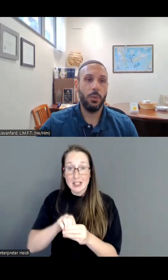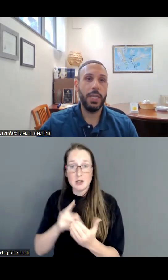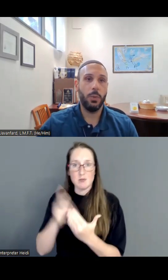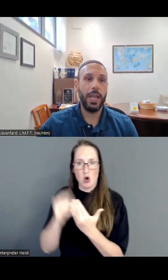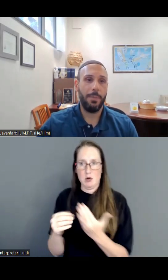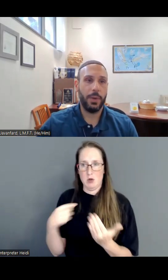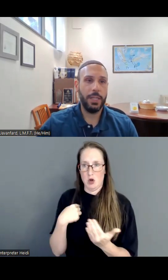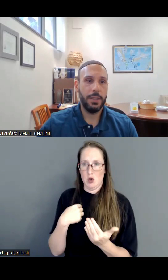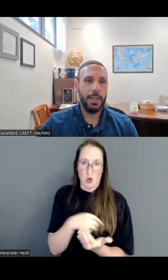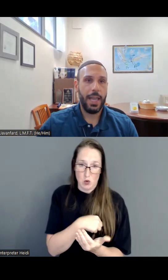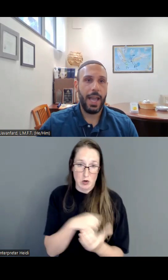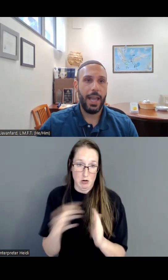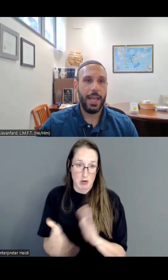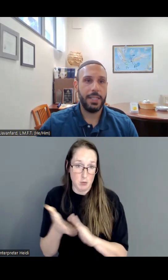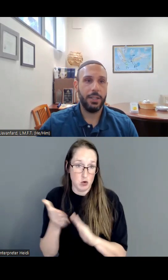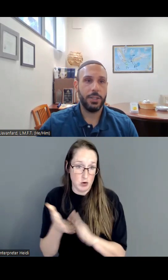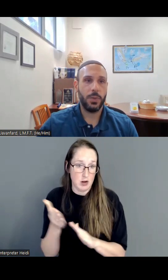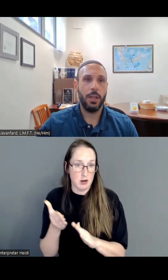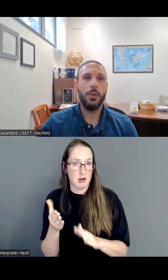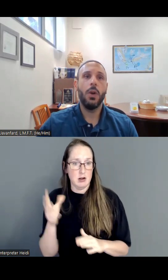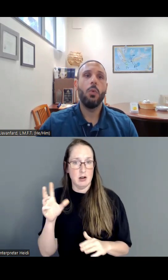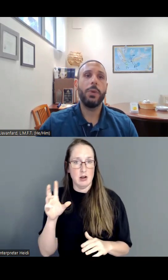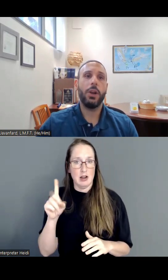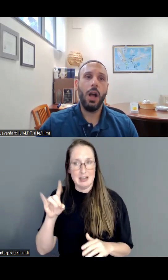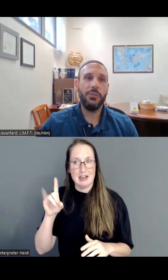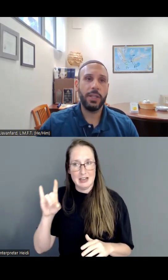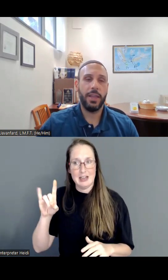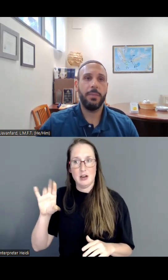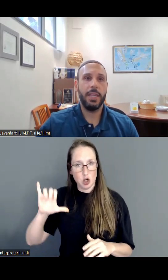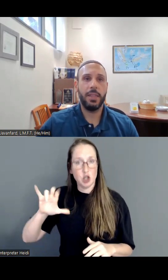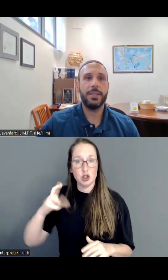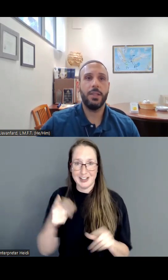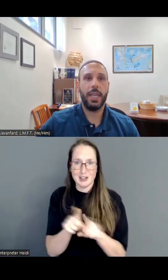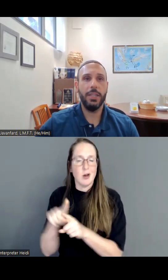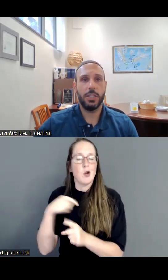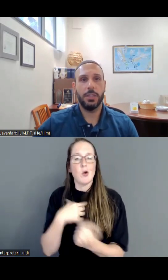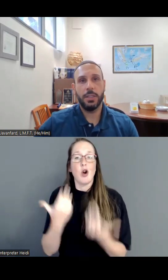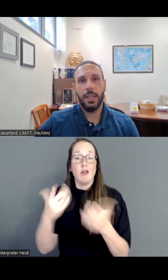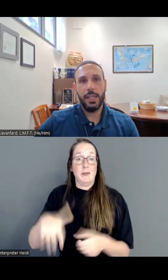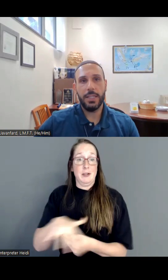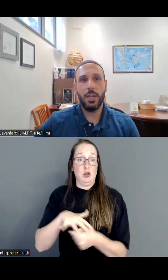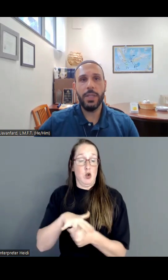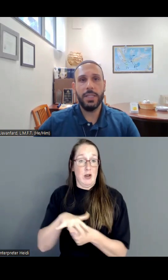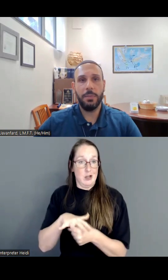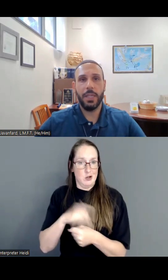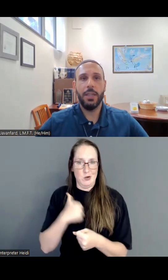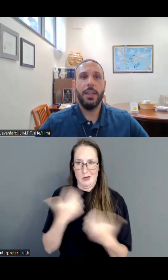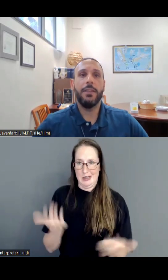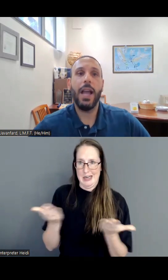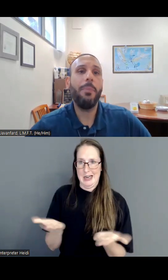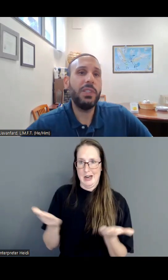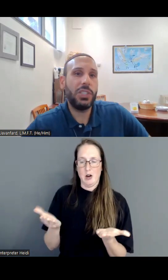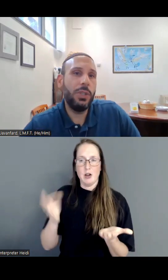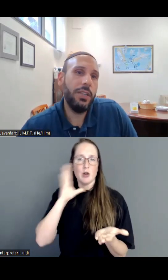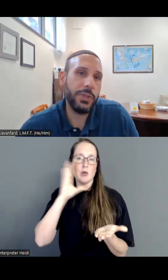we operate at DD Hirsch as well, what we are offering them in this location is going to be